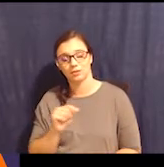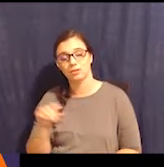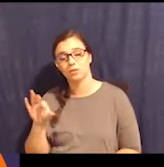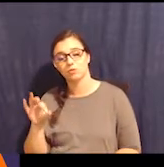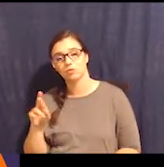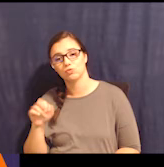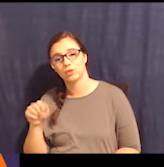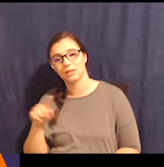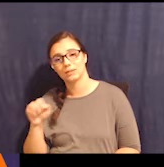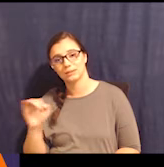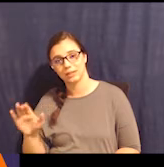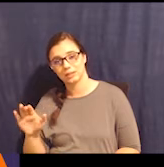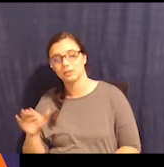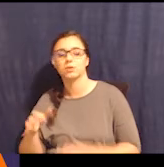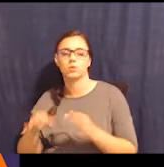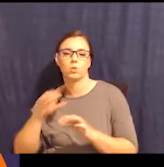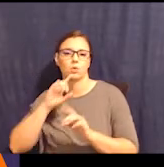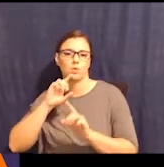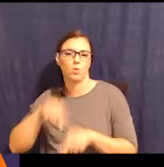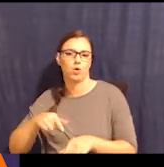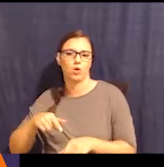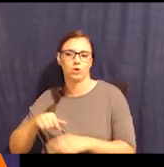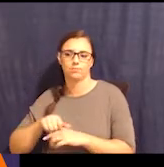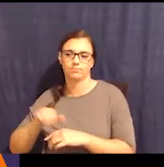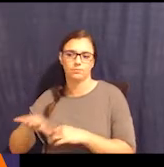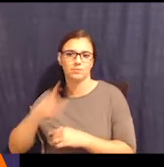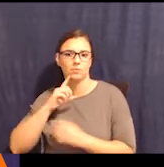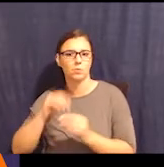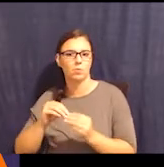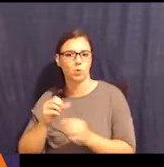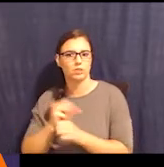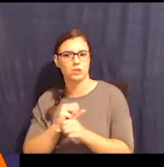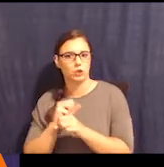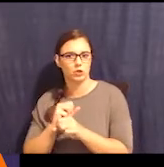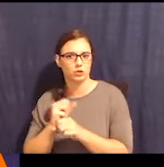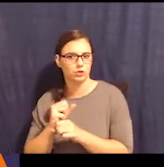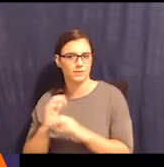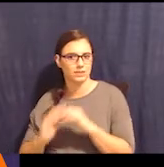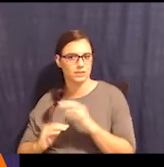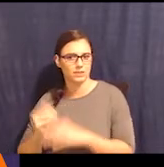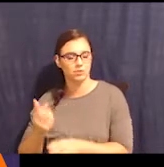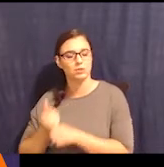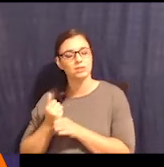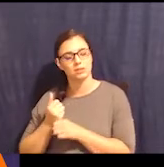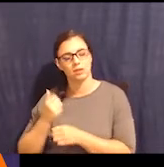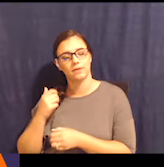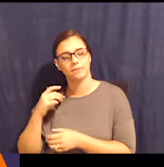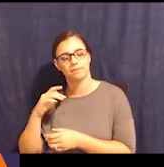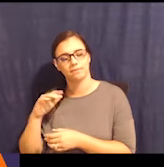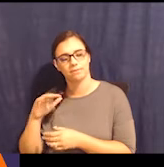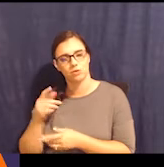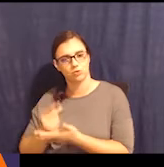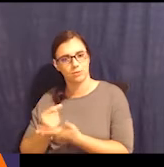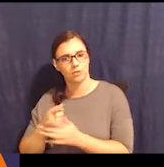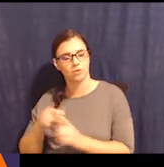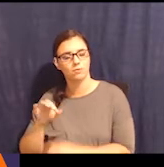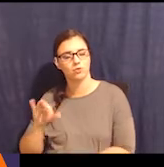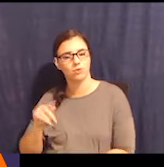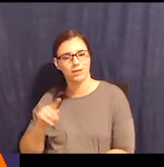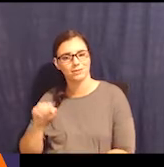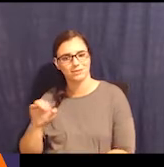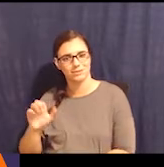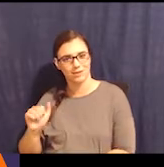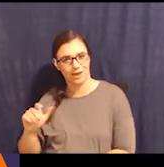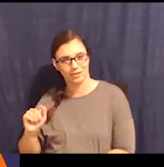secure facilities to receive treatment under the Forensic Client Services Act because they are either ITP, charged with a felony crime